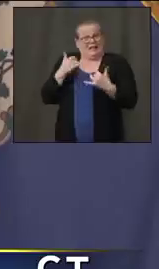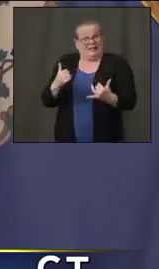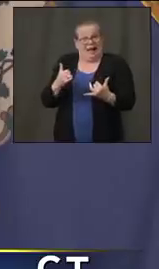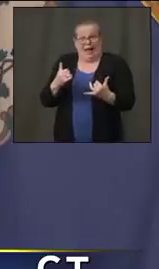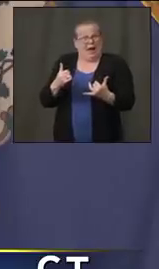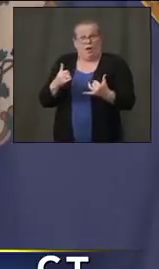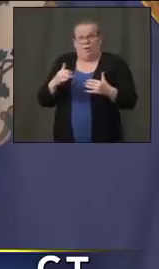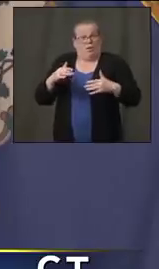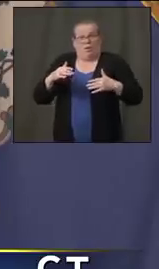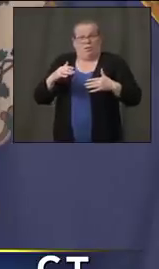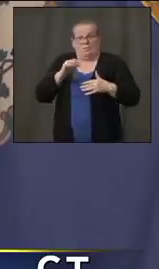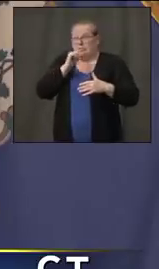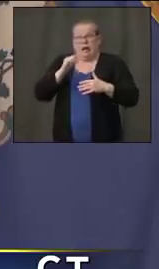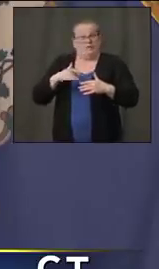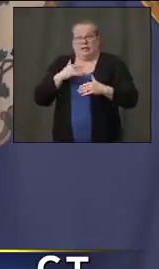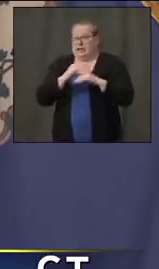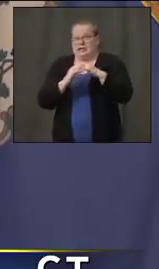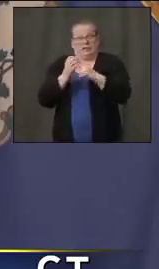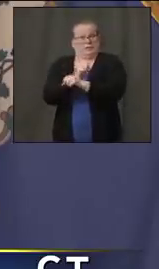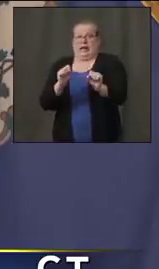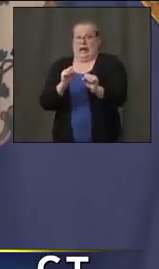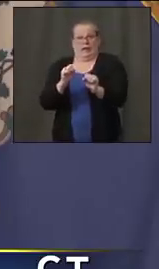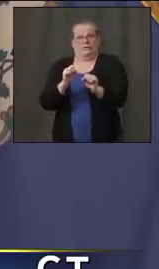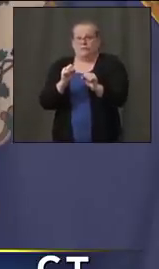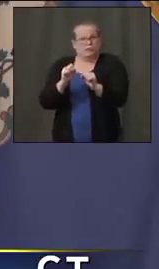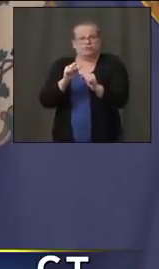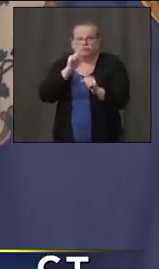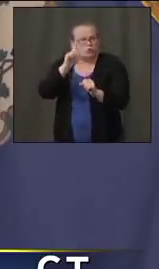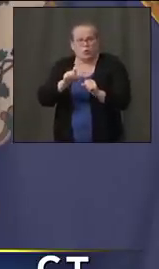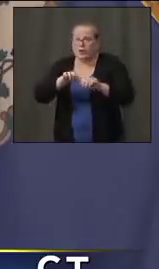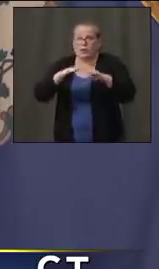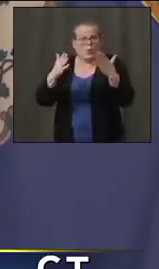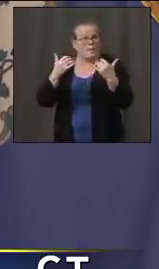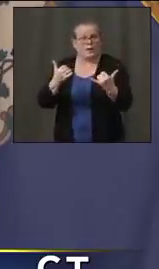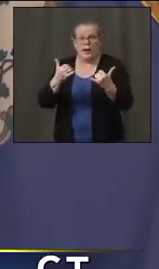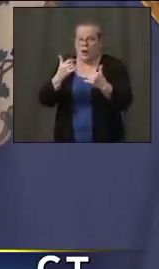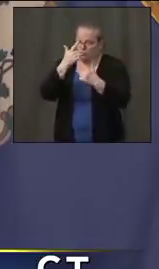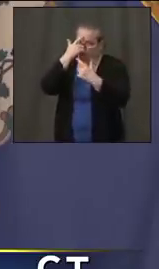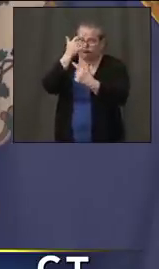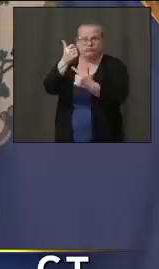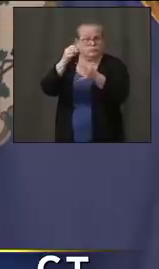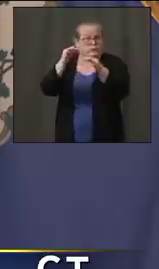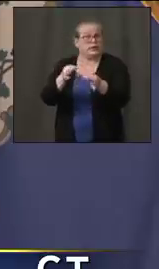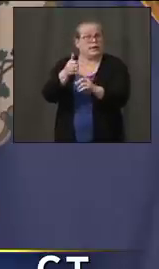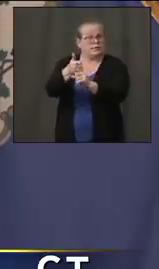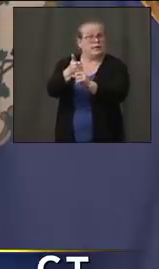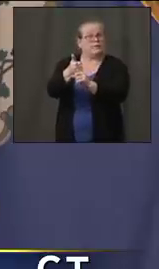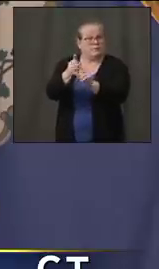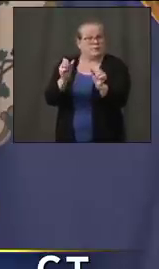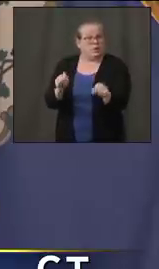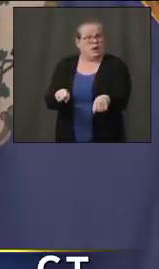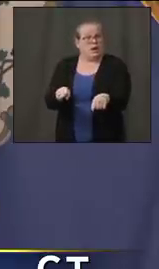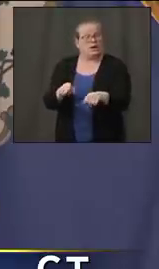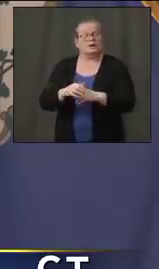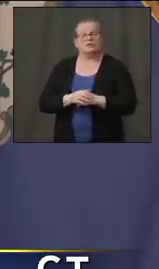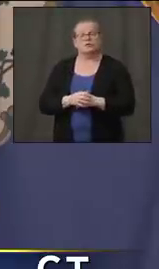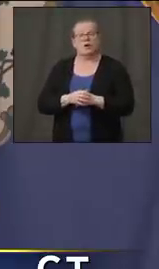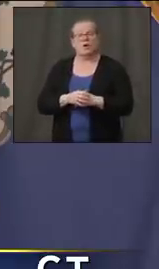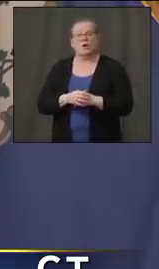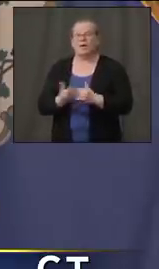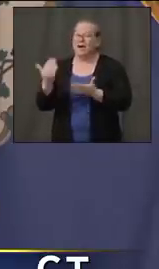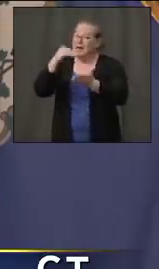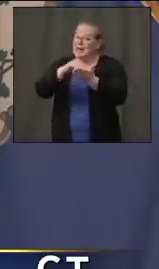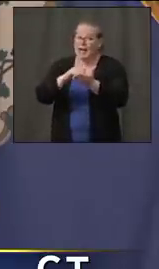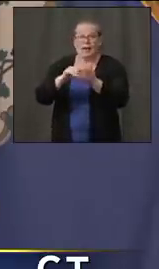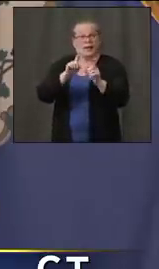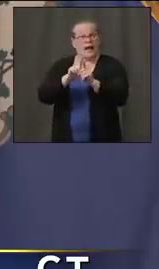need to open now. That's totally at your discretion. And so we're going to wait and listen now to the feedback we get, as